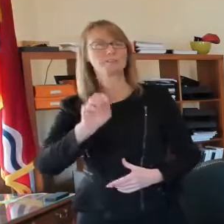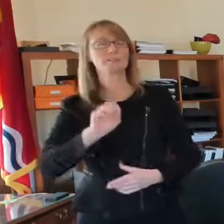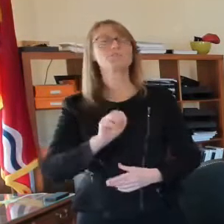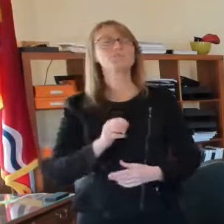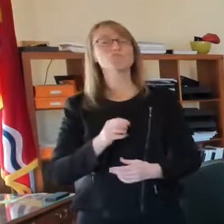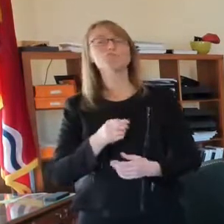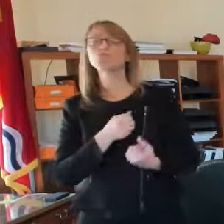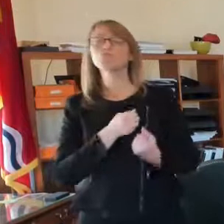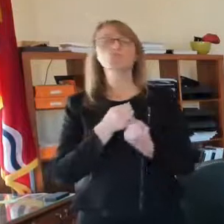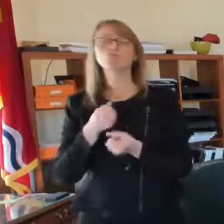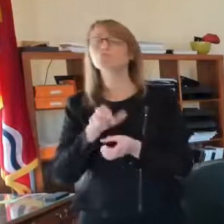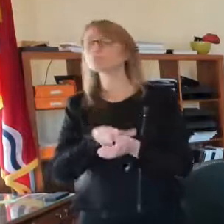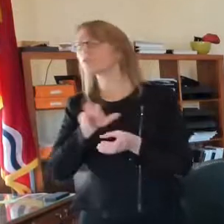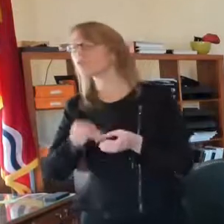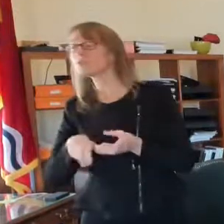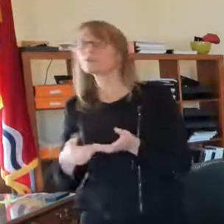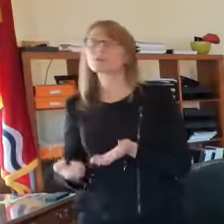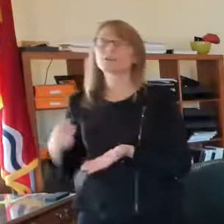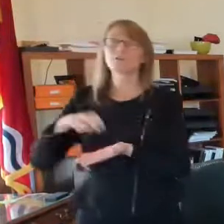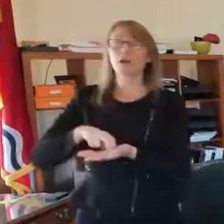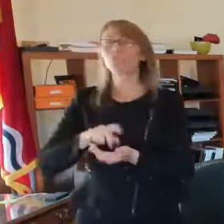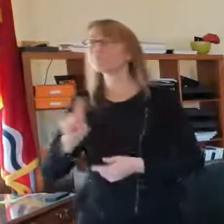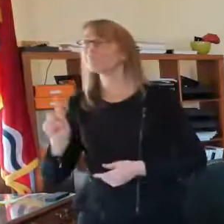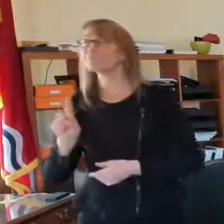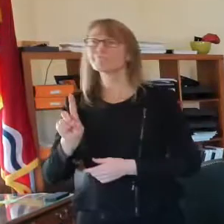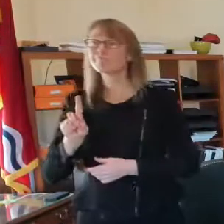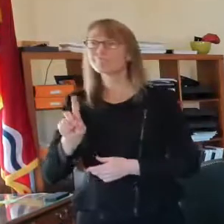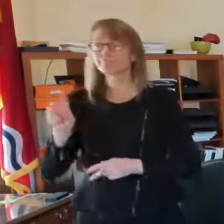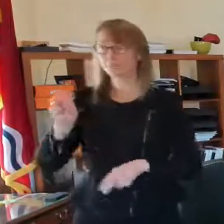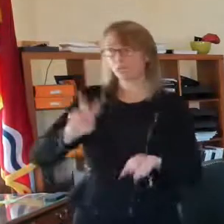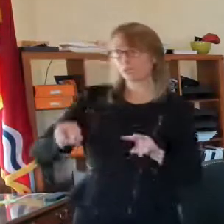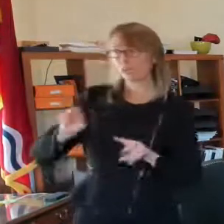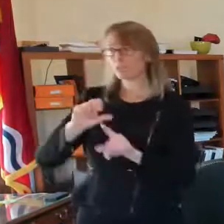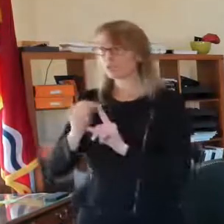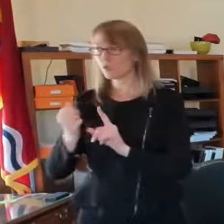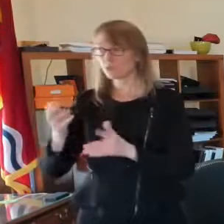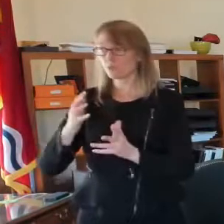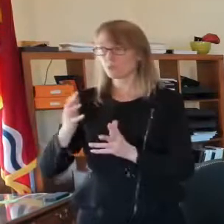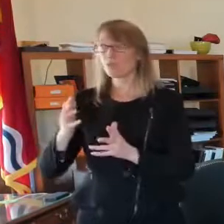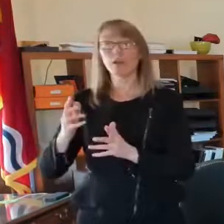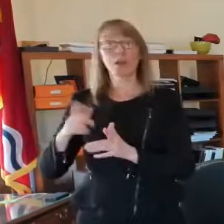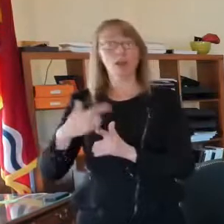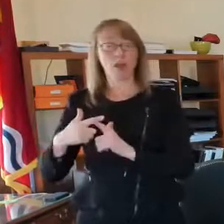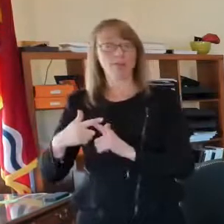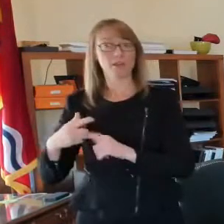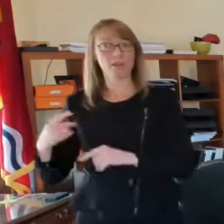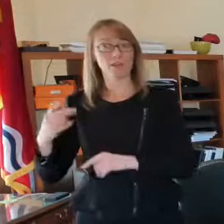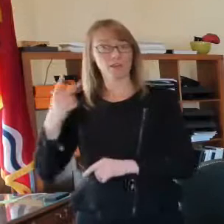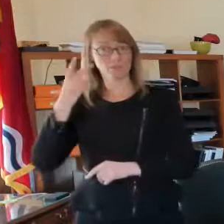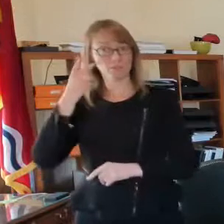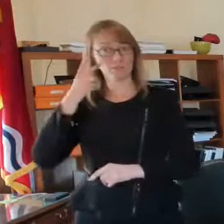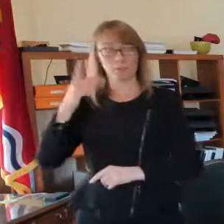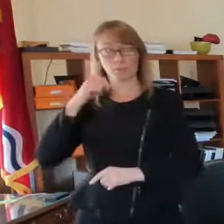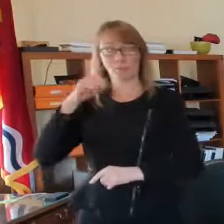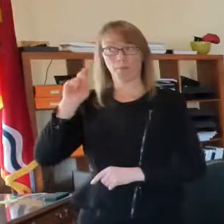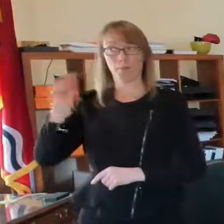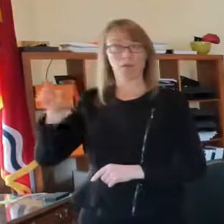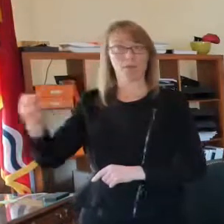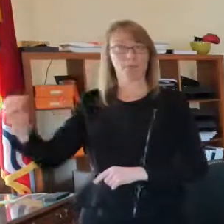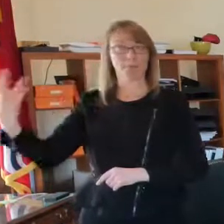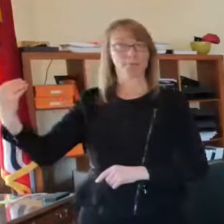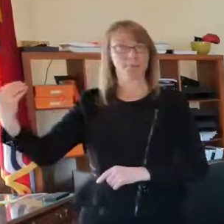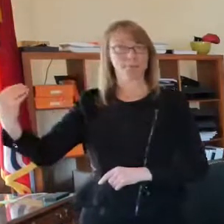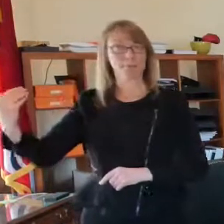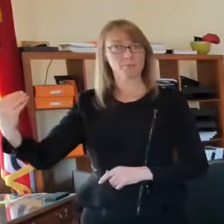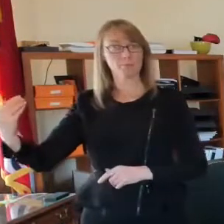out and assessing the situation, and all of a sudden see the flash of a gun or